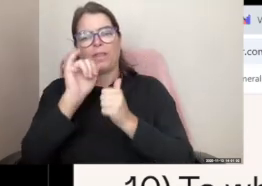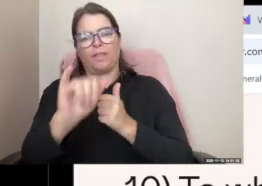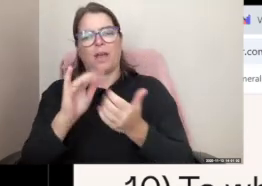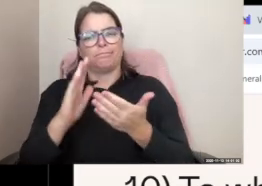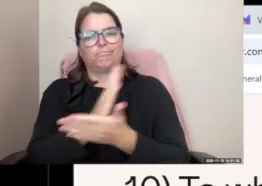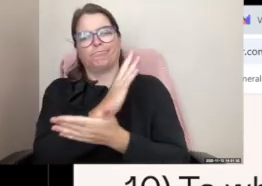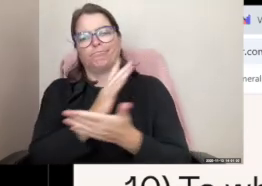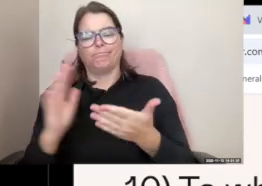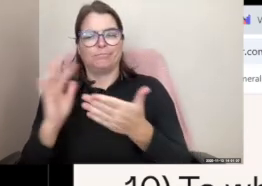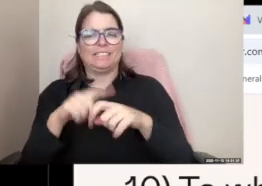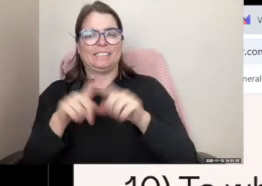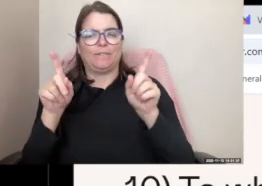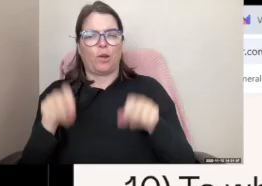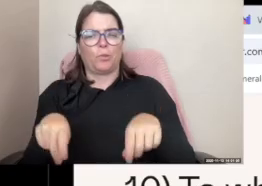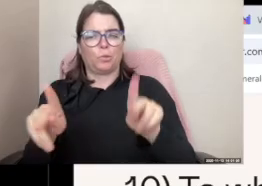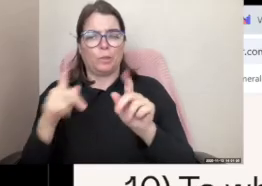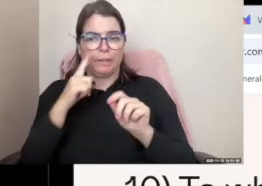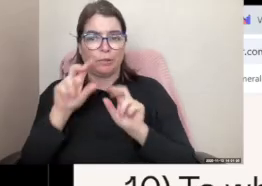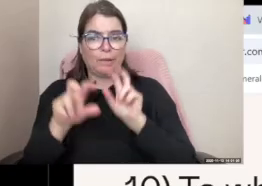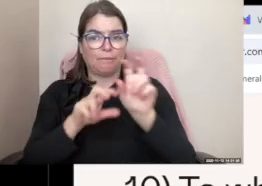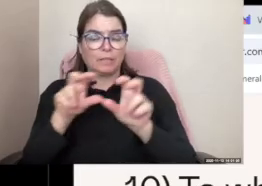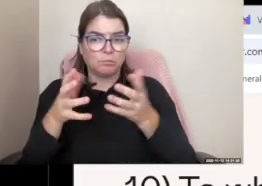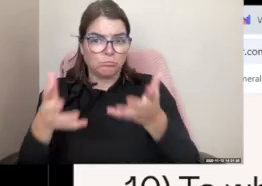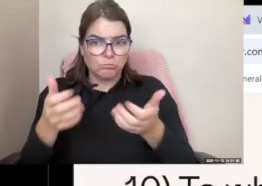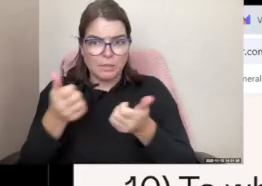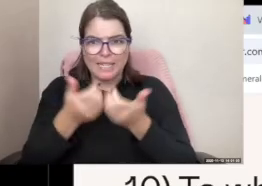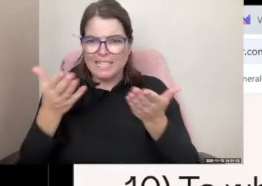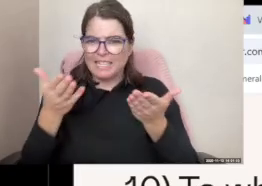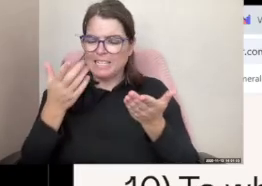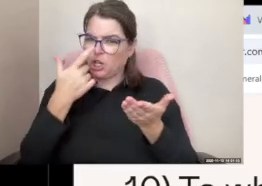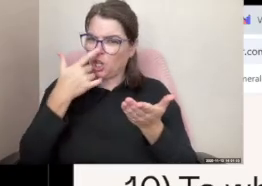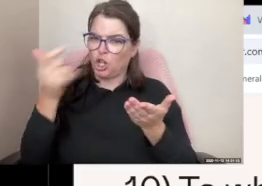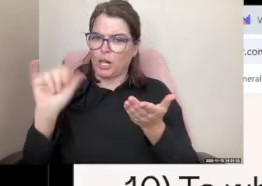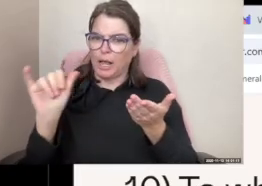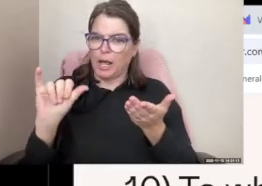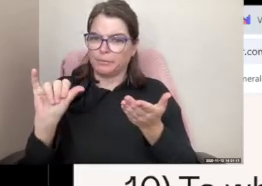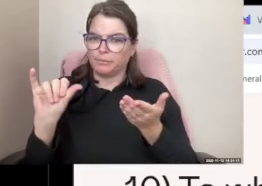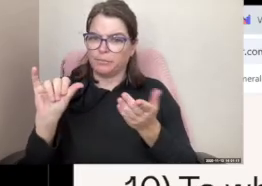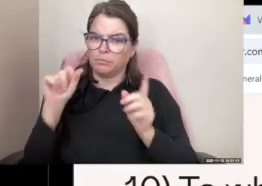next generation of clean equipment. Do you have any thoughts on,